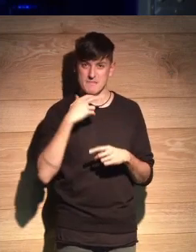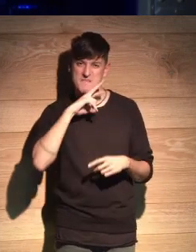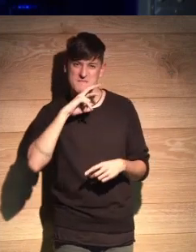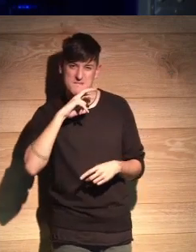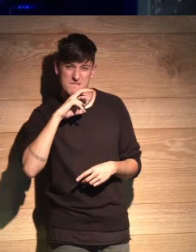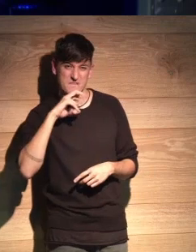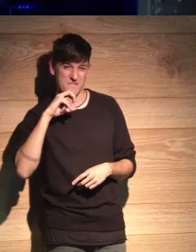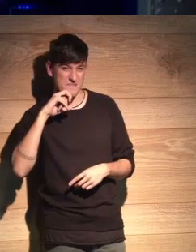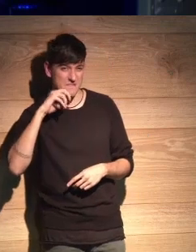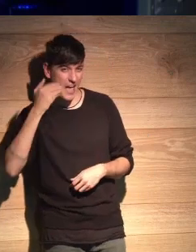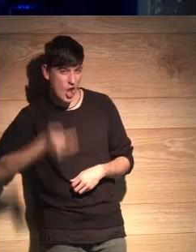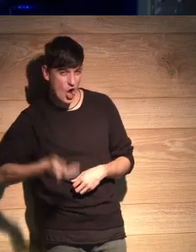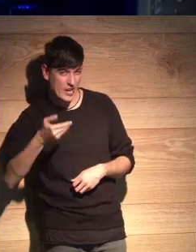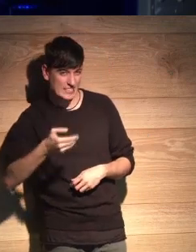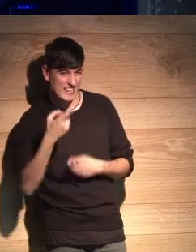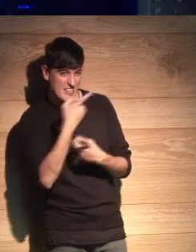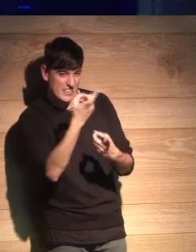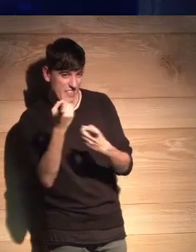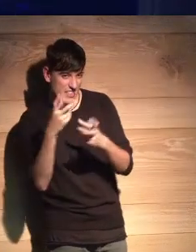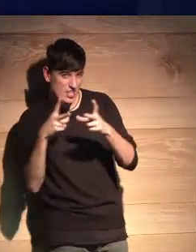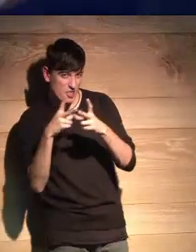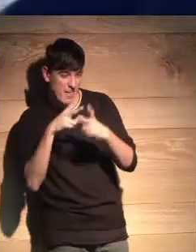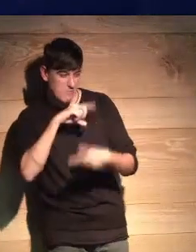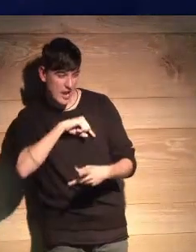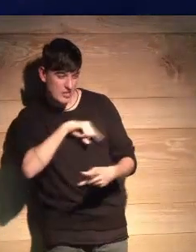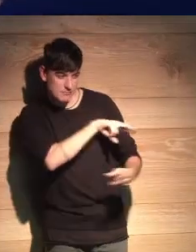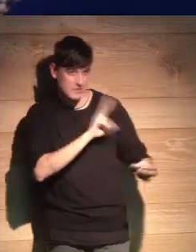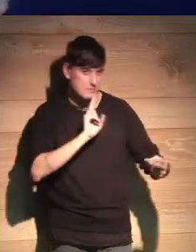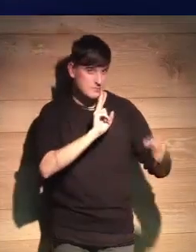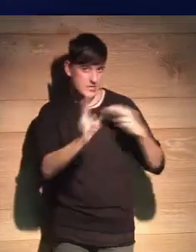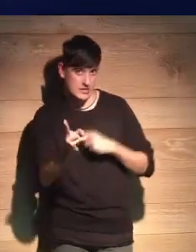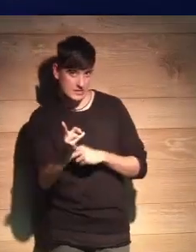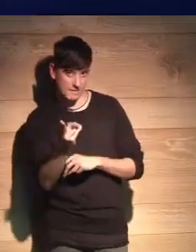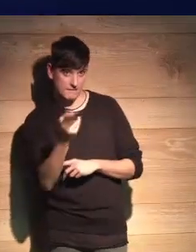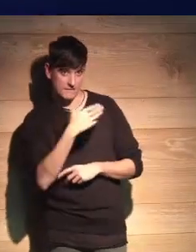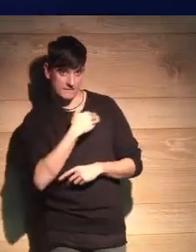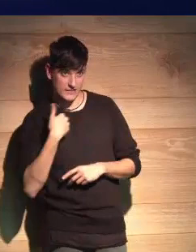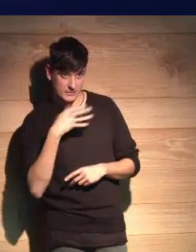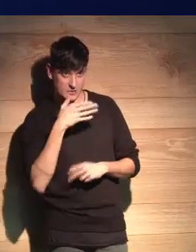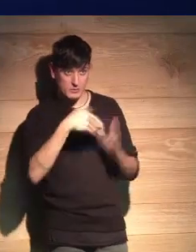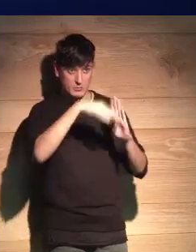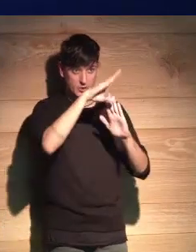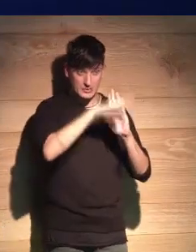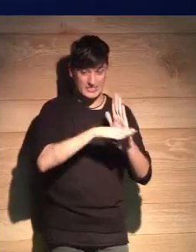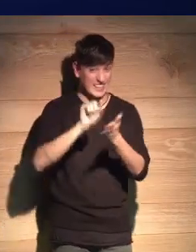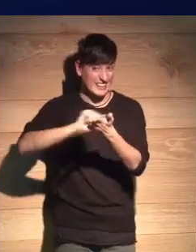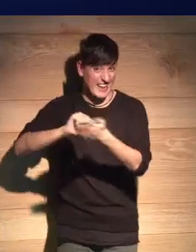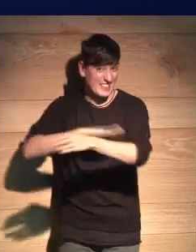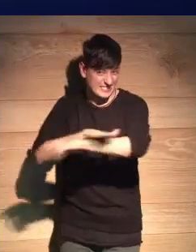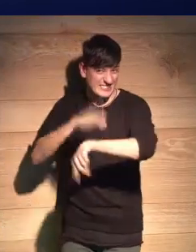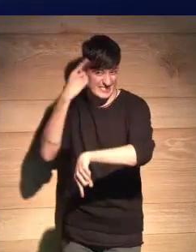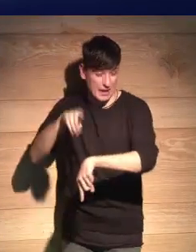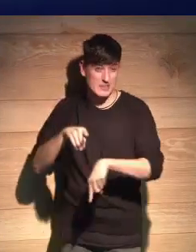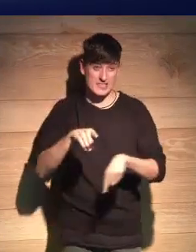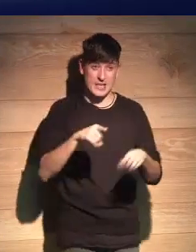attempts to find an answer to the values, expectations, and values of society. And this